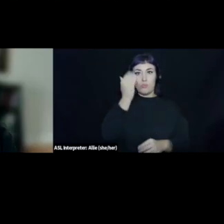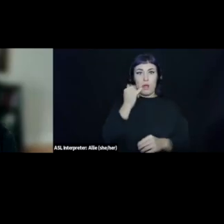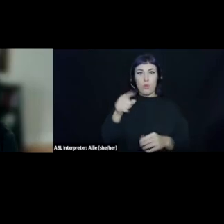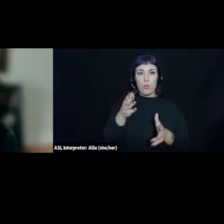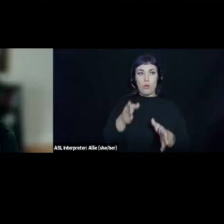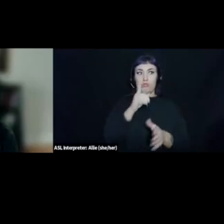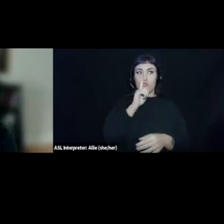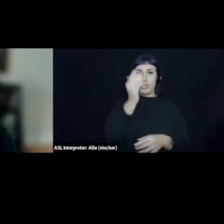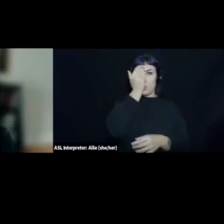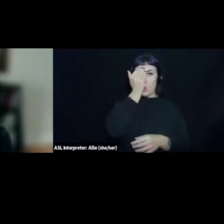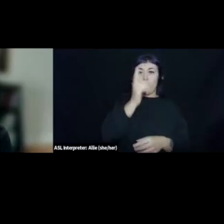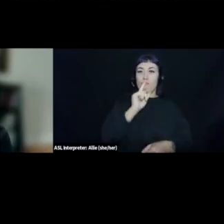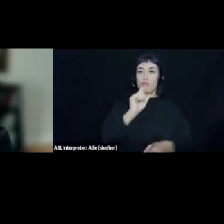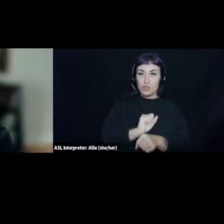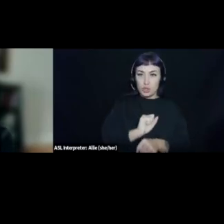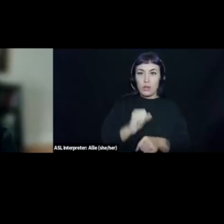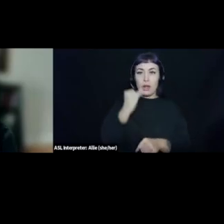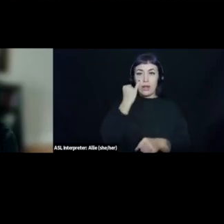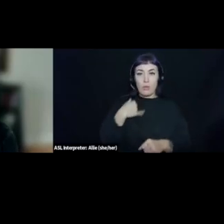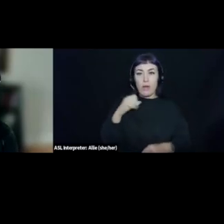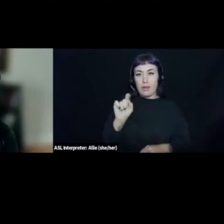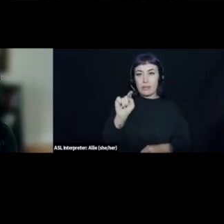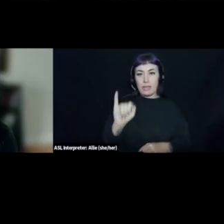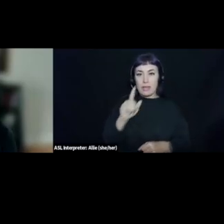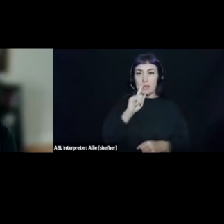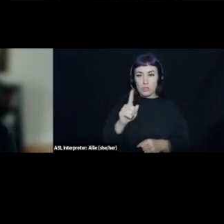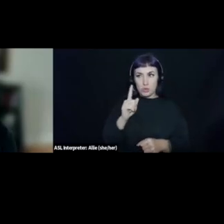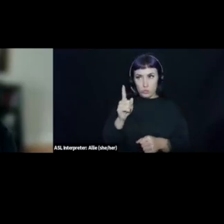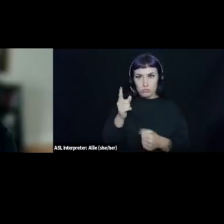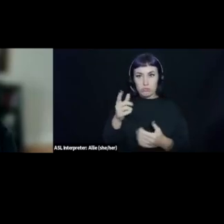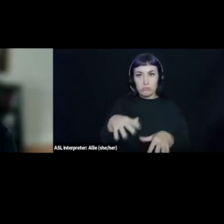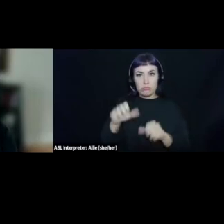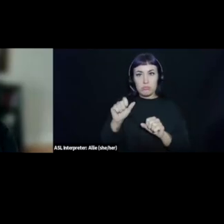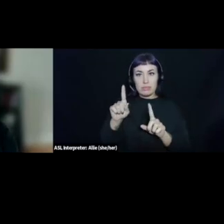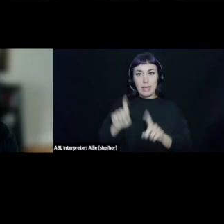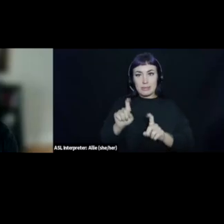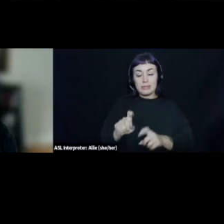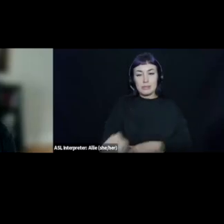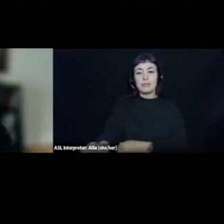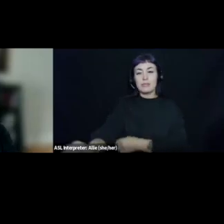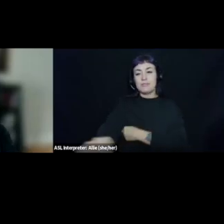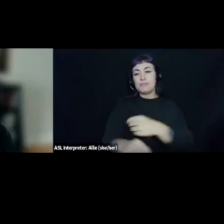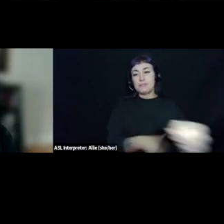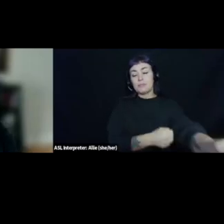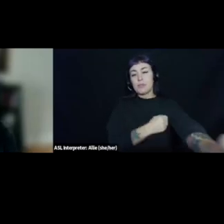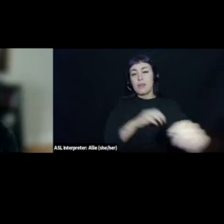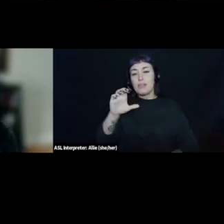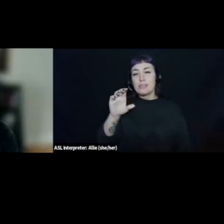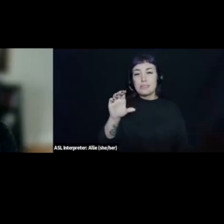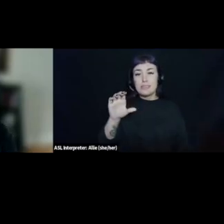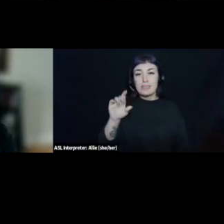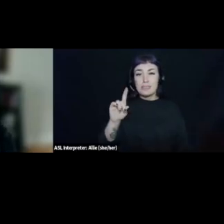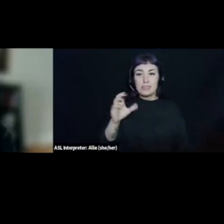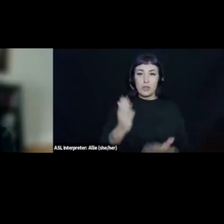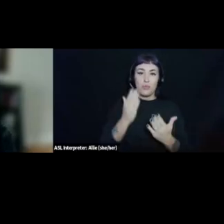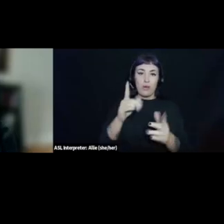way to really know for sure if you have an STI is to get tested. So the CDC recommends getting